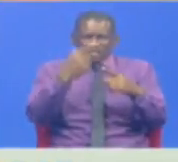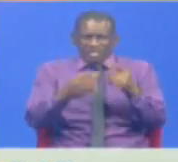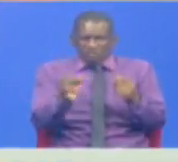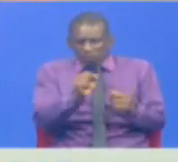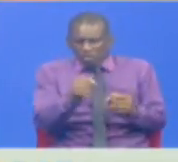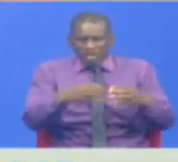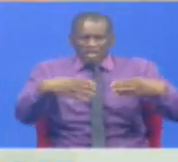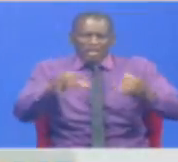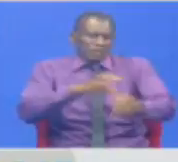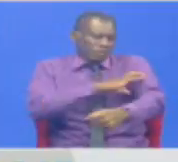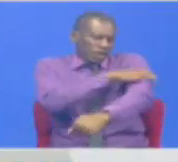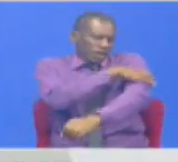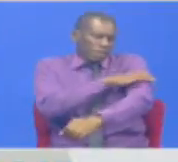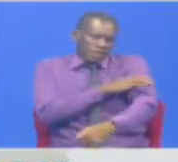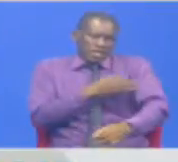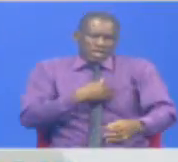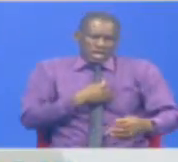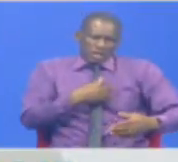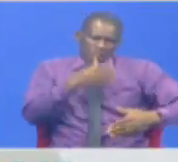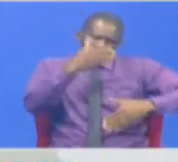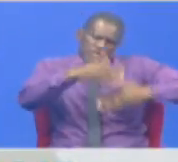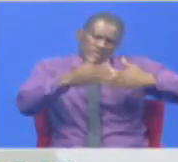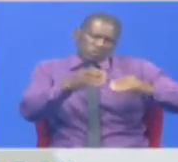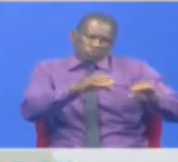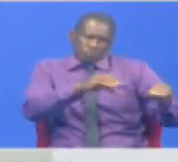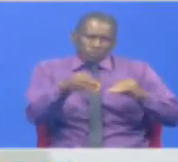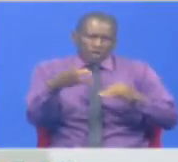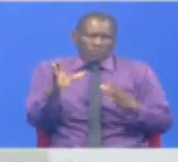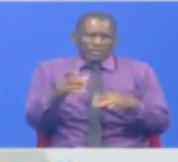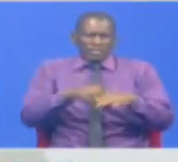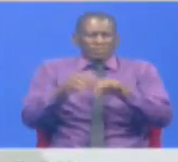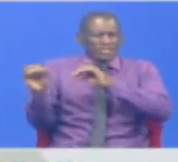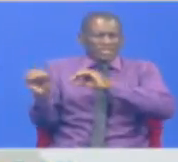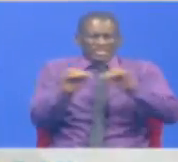captain had been linked with a move away during the transfer